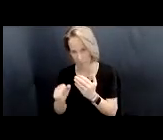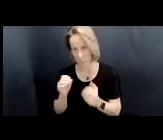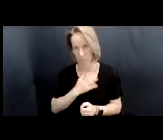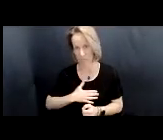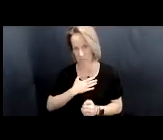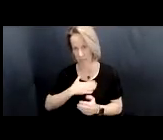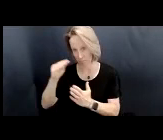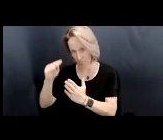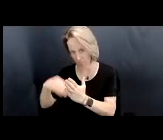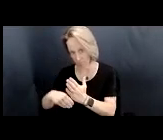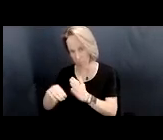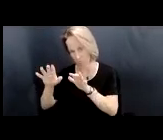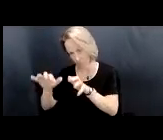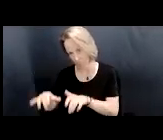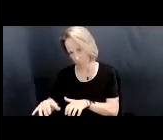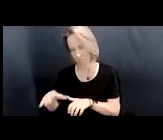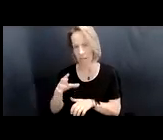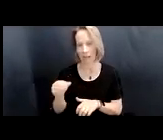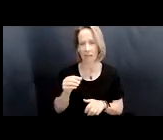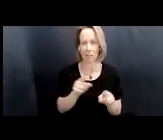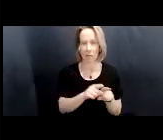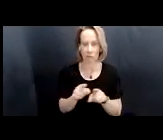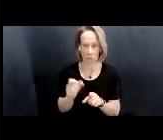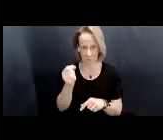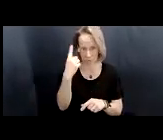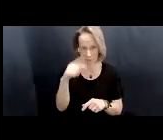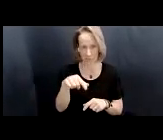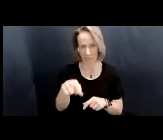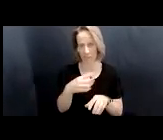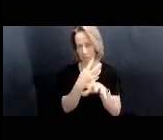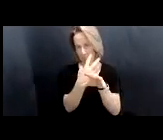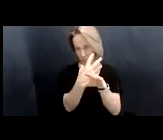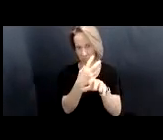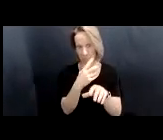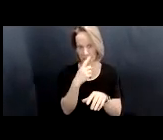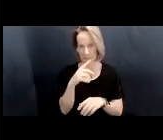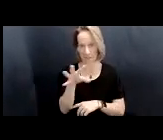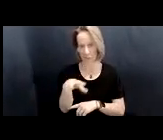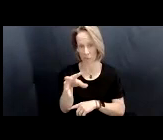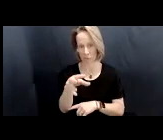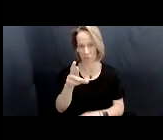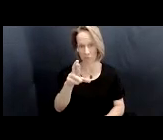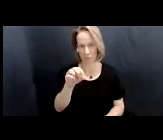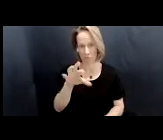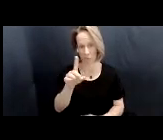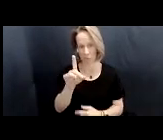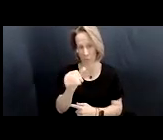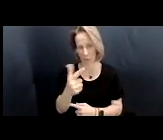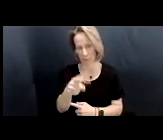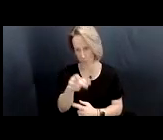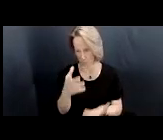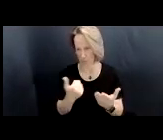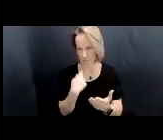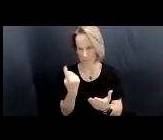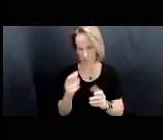everyone understands also that this webinar is recorded. I think we already clicked that record button. You probably had an option to click OK on that,